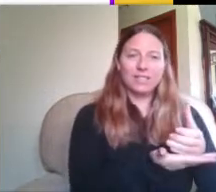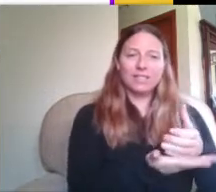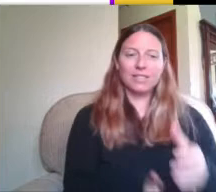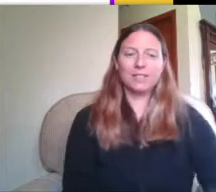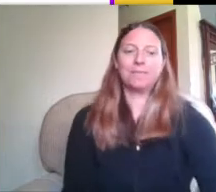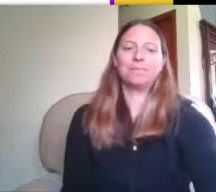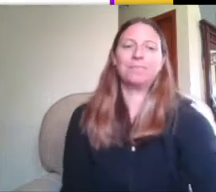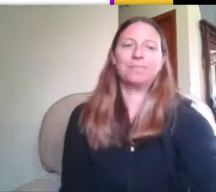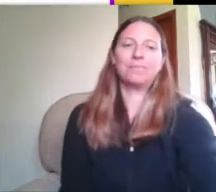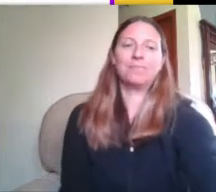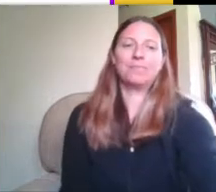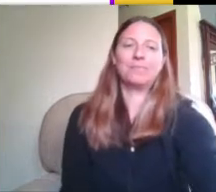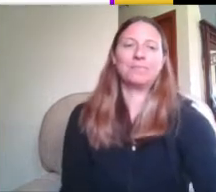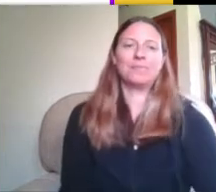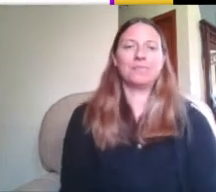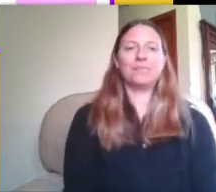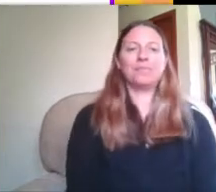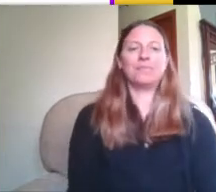Our first